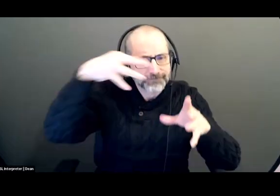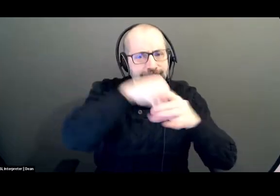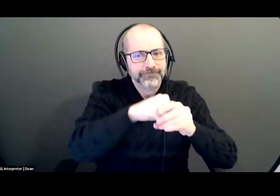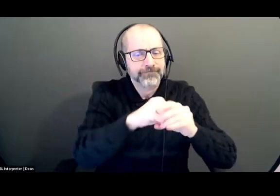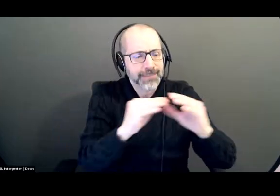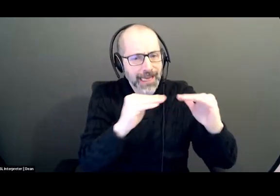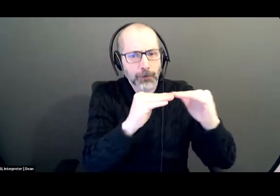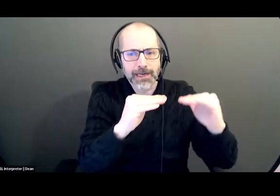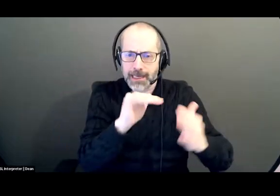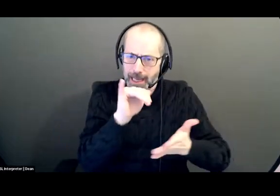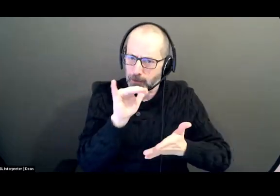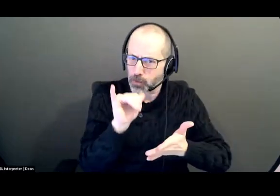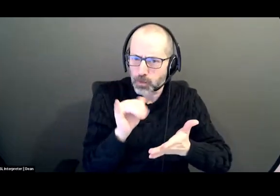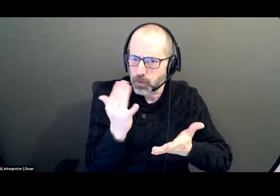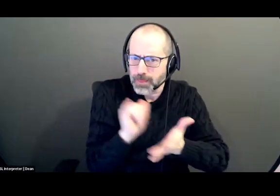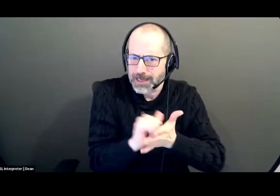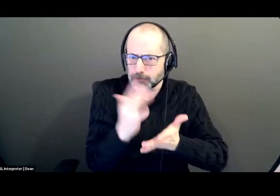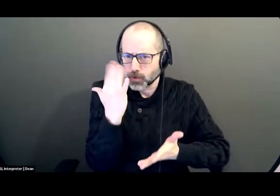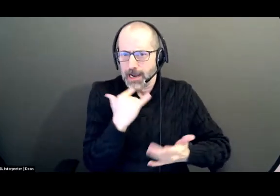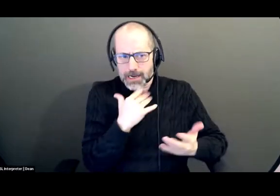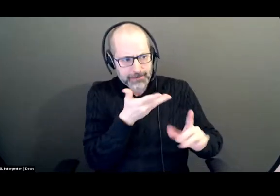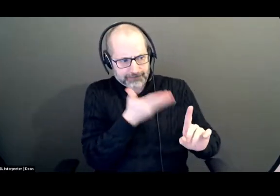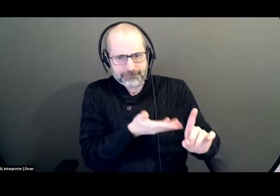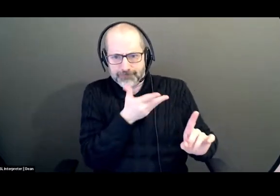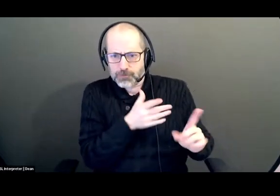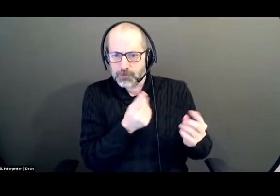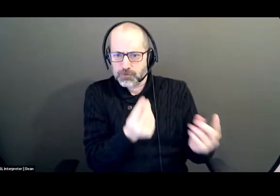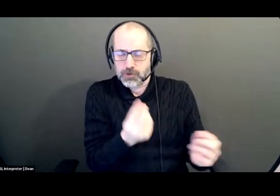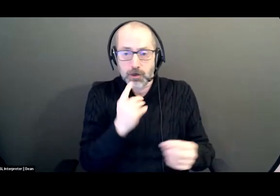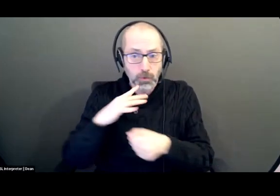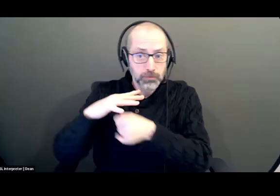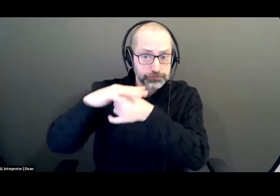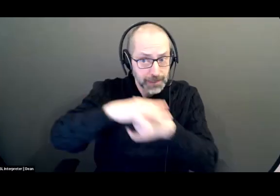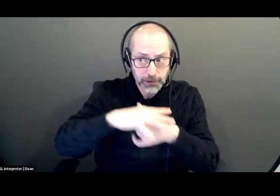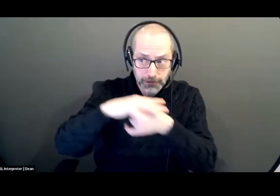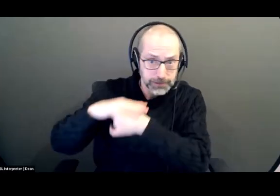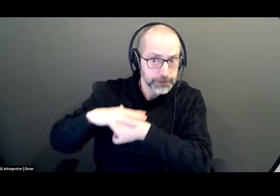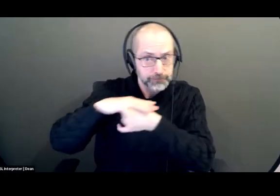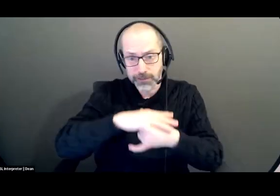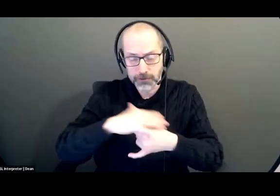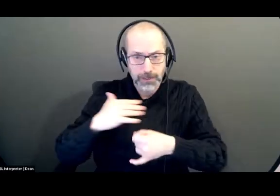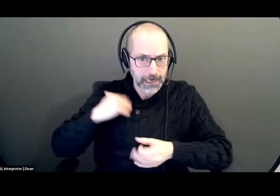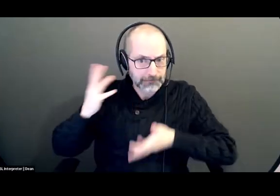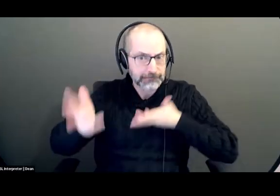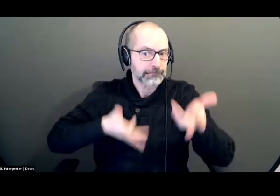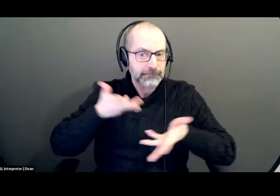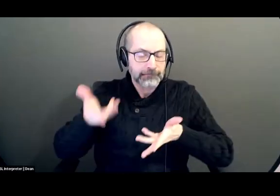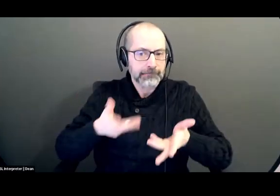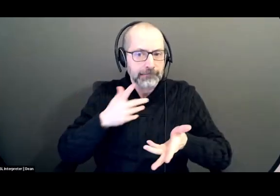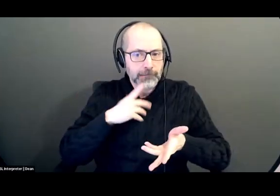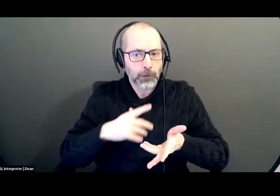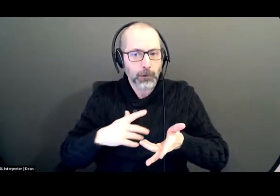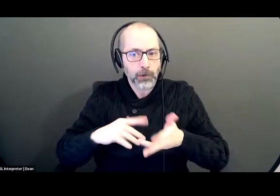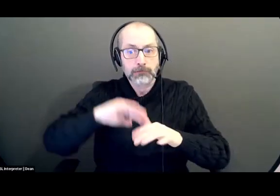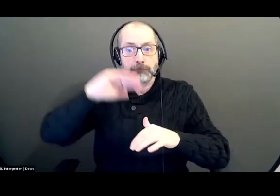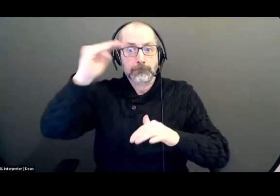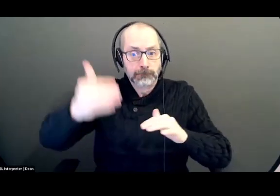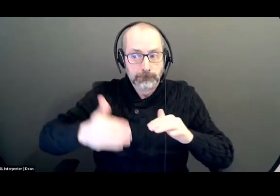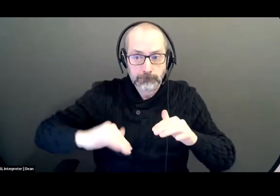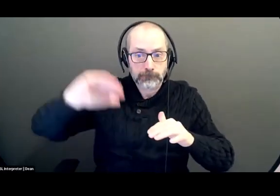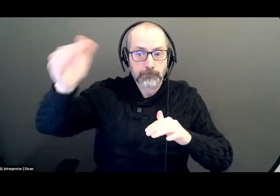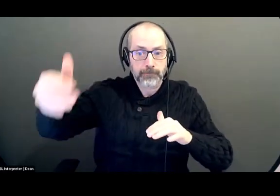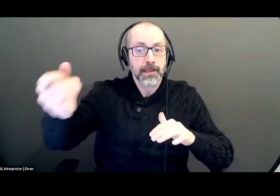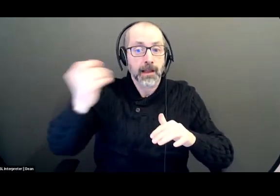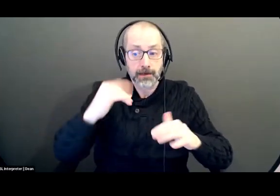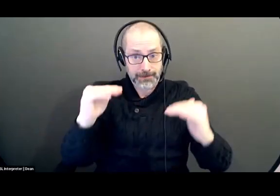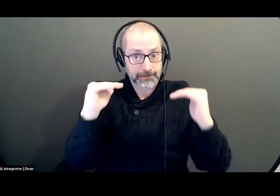was saying and talking about, and I think the important part is taking those moments to breathe. And I see in the chat there's equity into practice